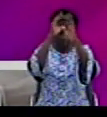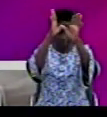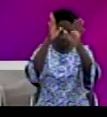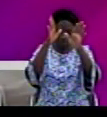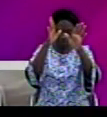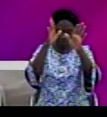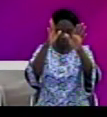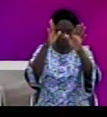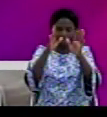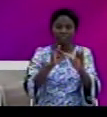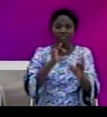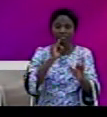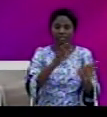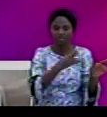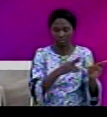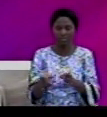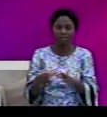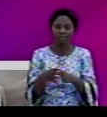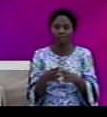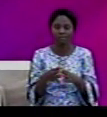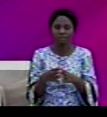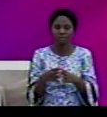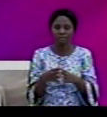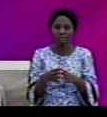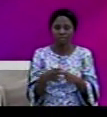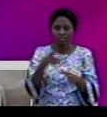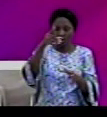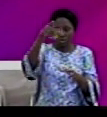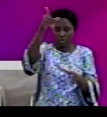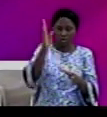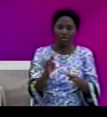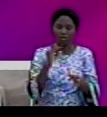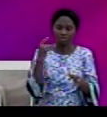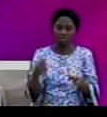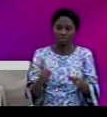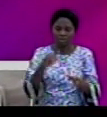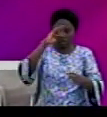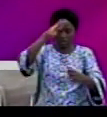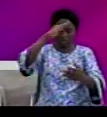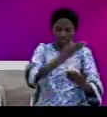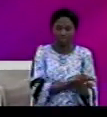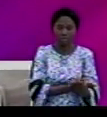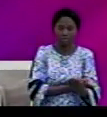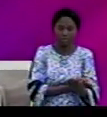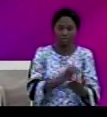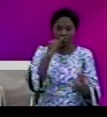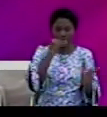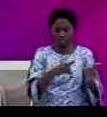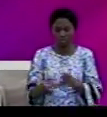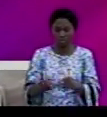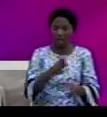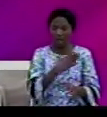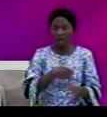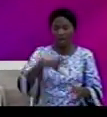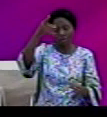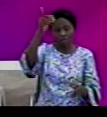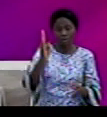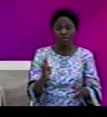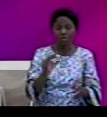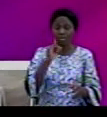is ready. God the Son is ready. And God the Holy Ghost is